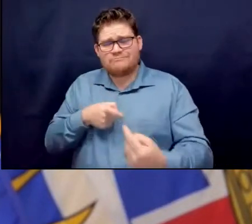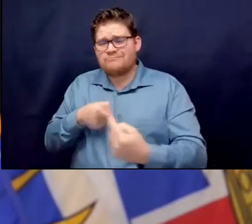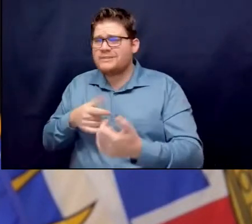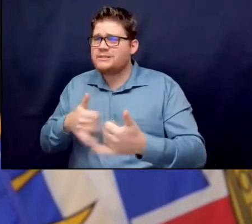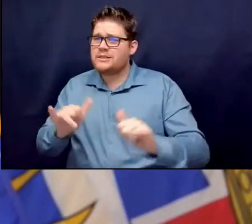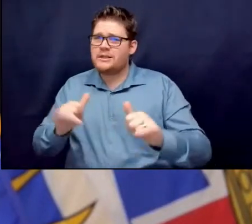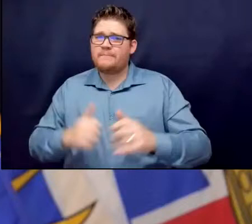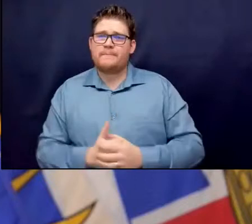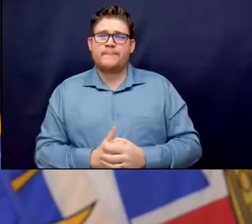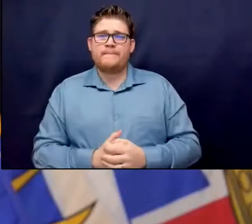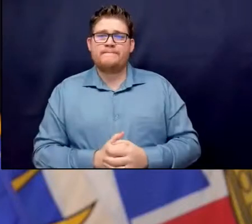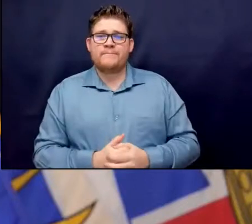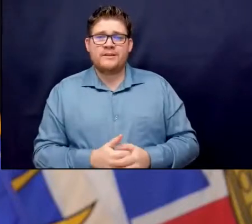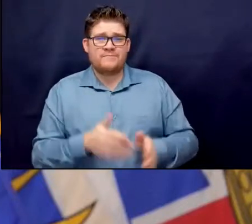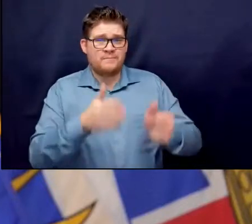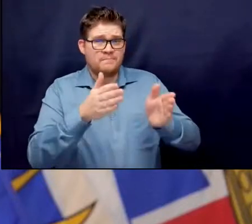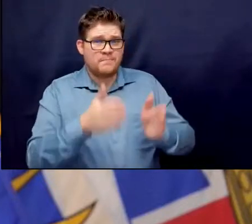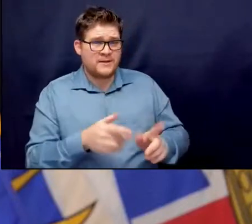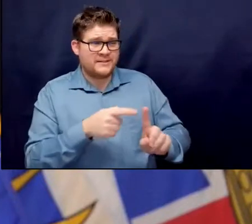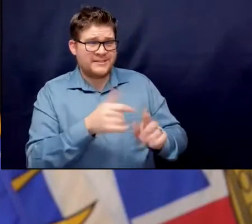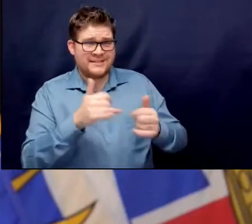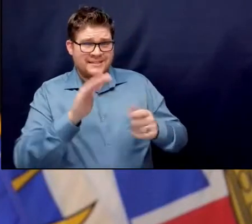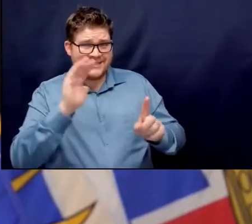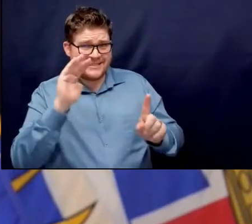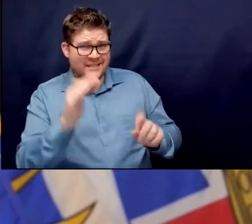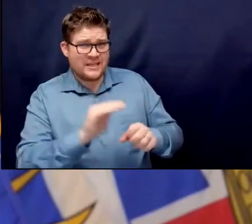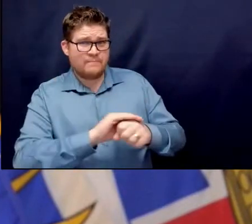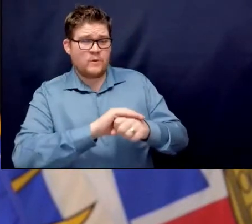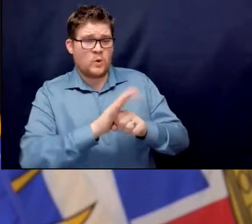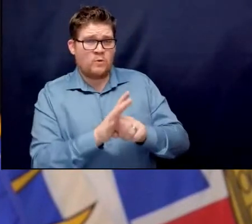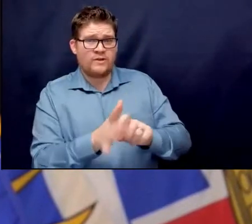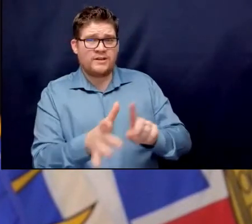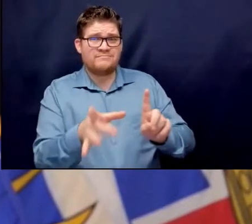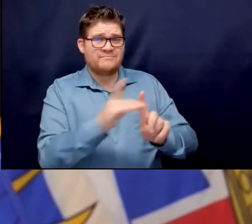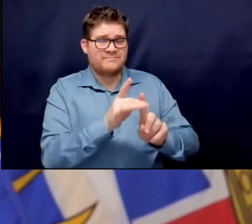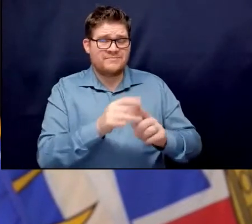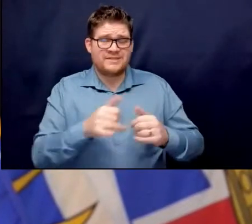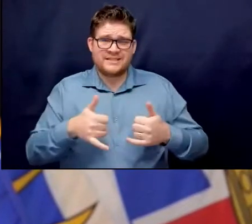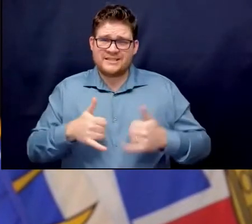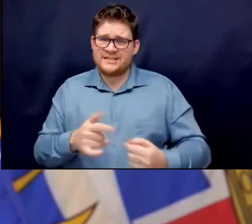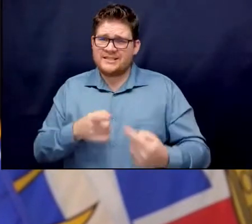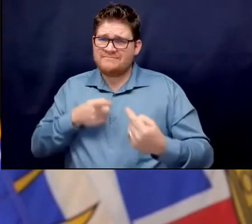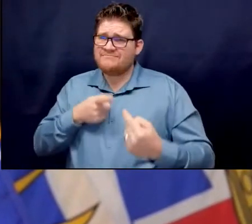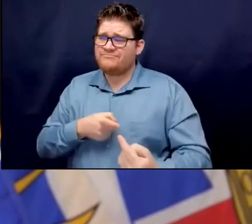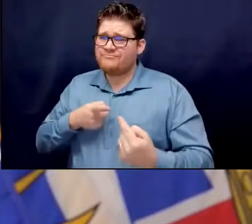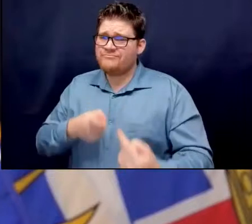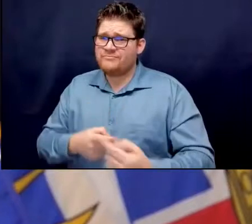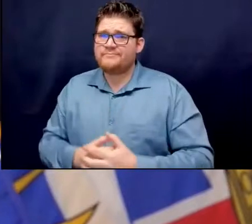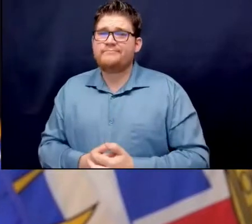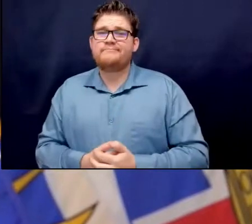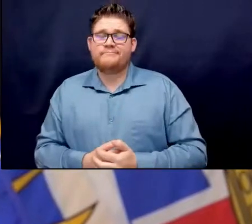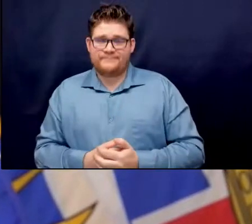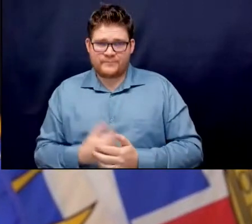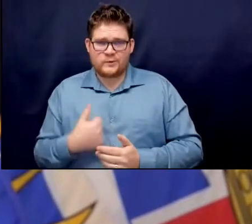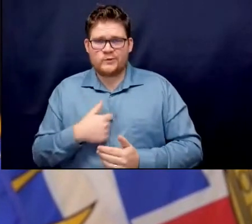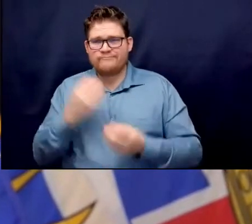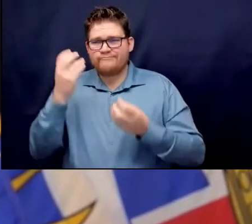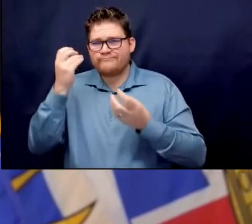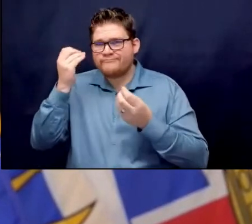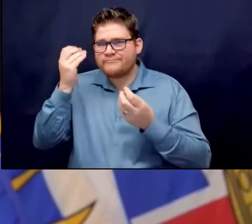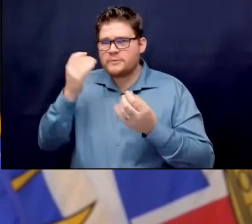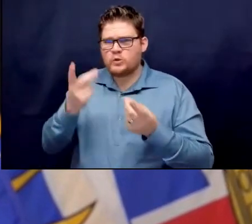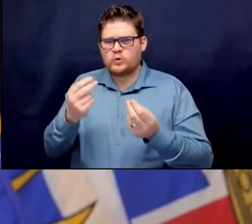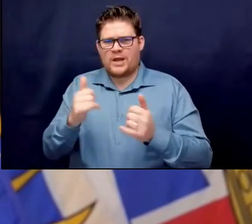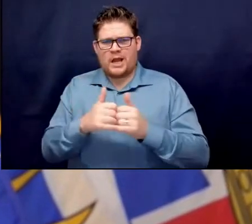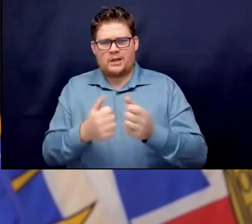do post hoc, as it were. Rob, do you have a follow-up? I do, and it's sort of a double-barreled question.